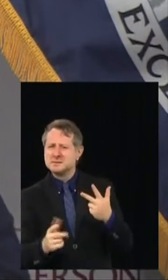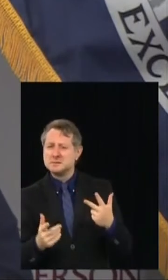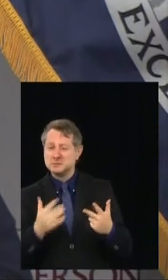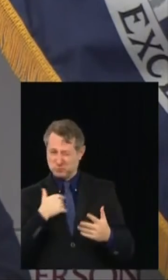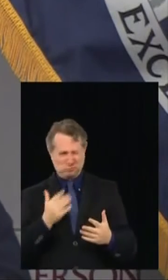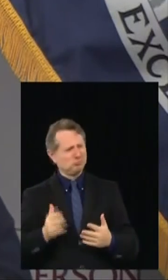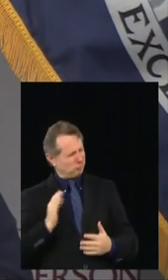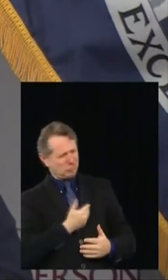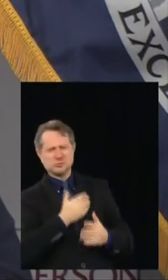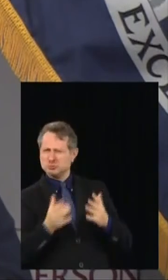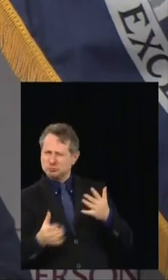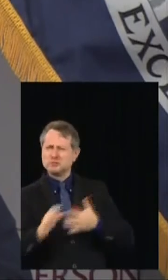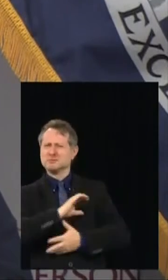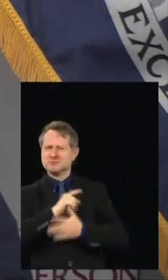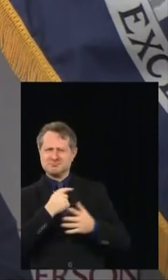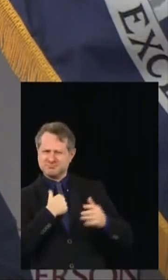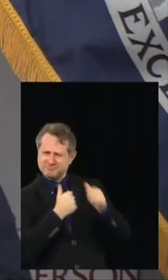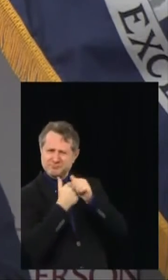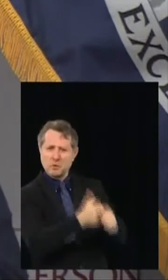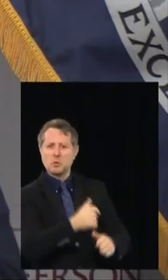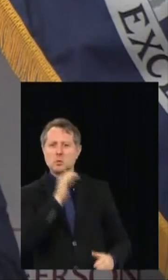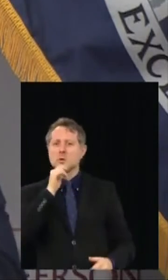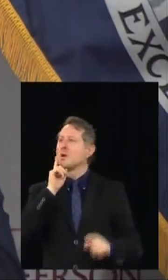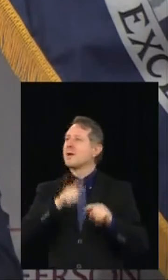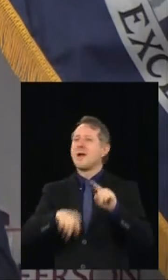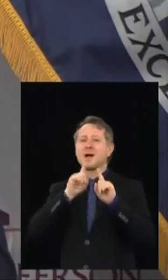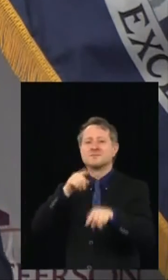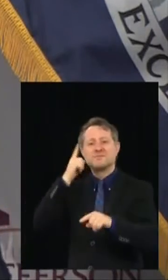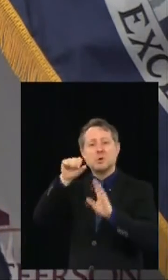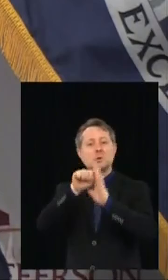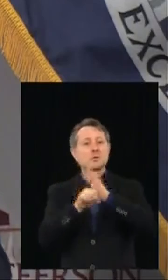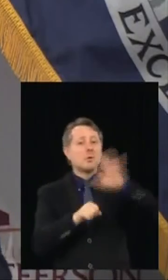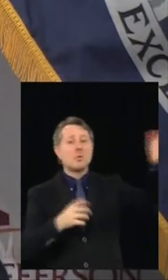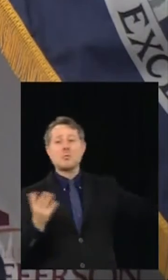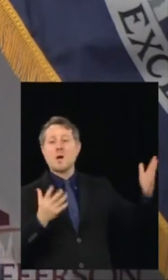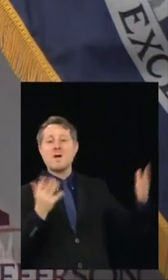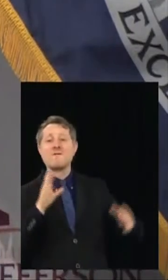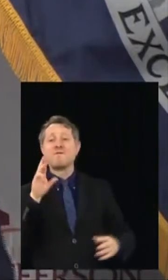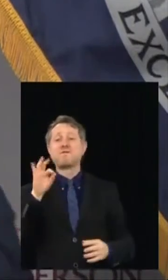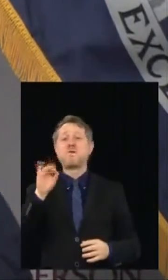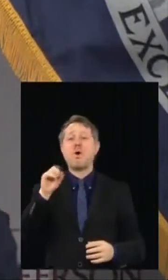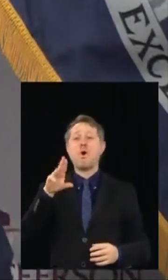can't speak to anyone else. And again, I don't know what Fort Drum is doing or not doing.